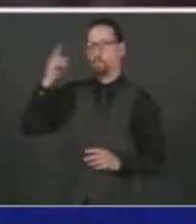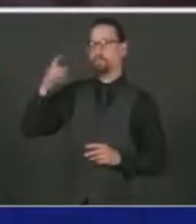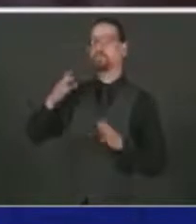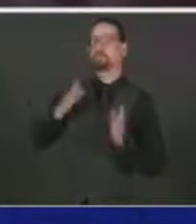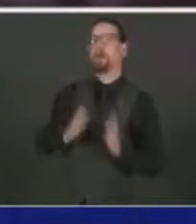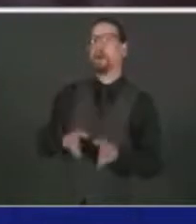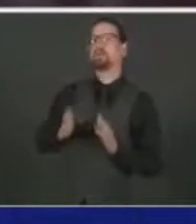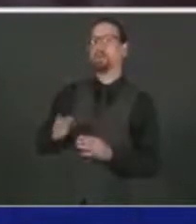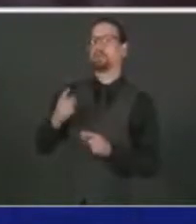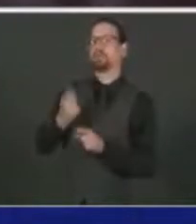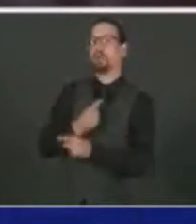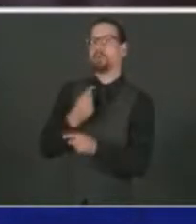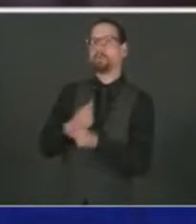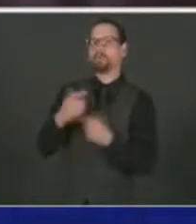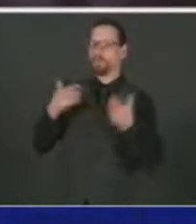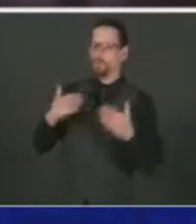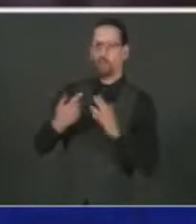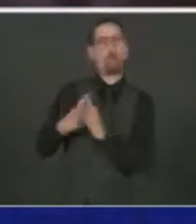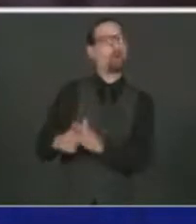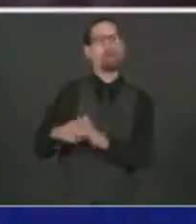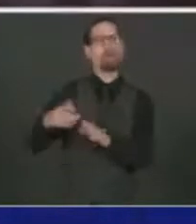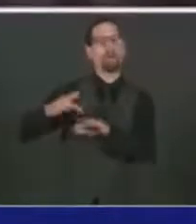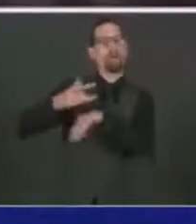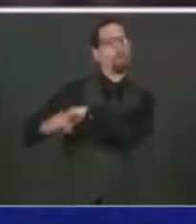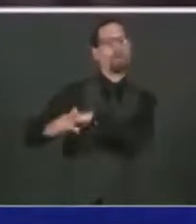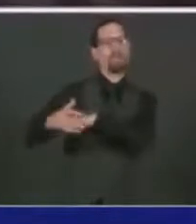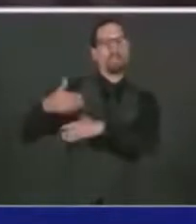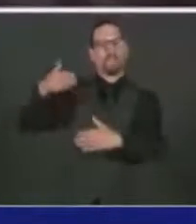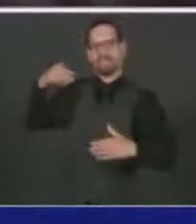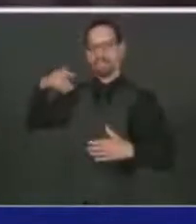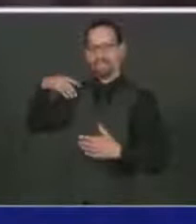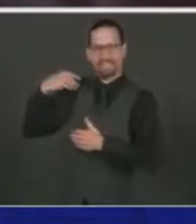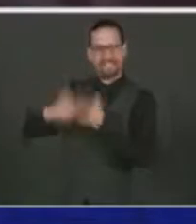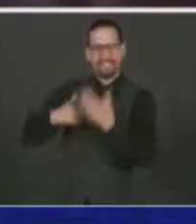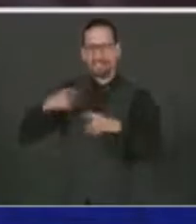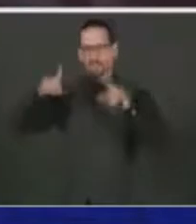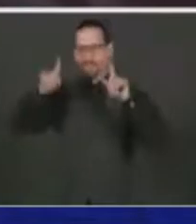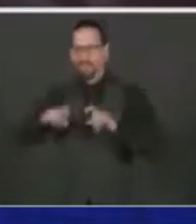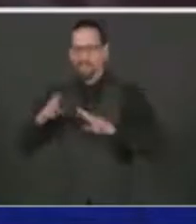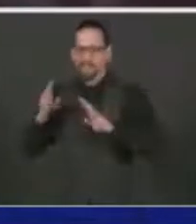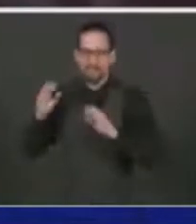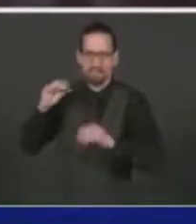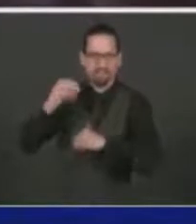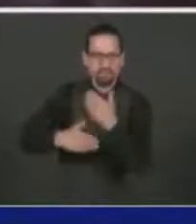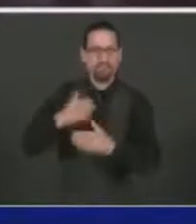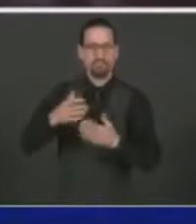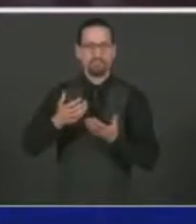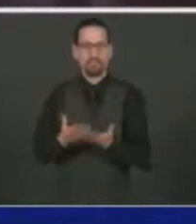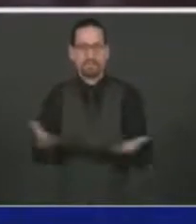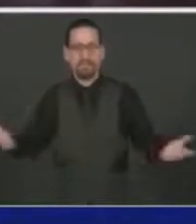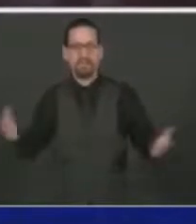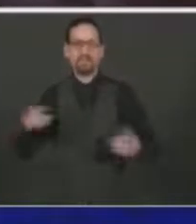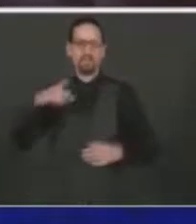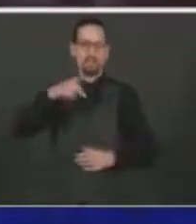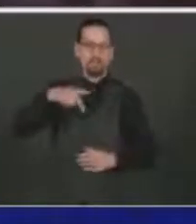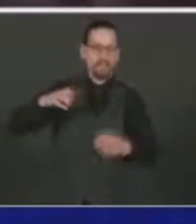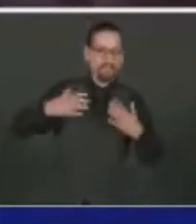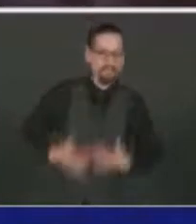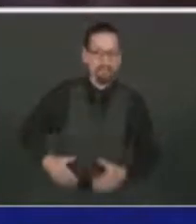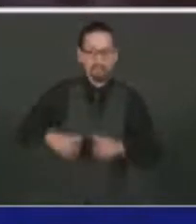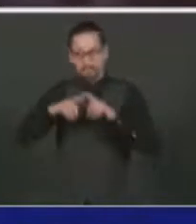massive investments in testing equipment, testing supplies, PPE, helping